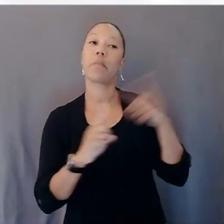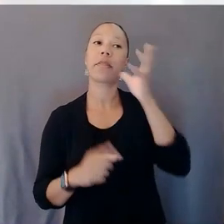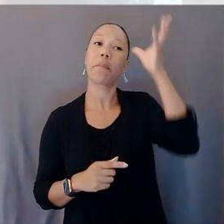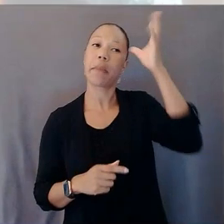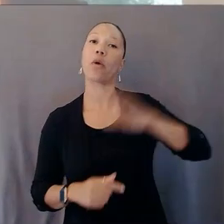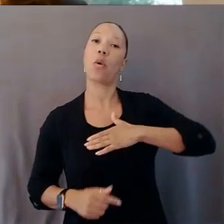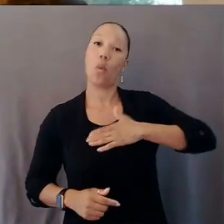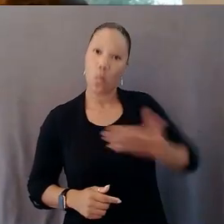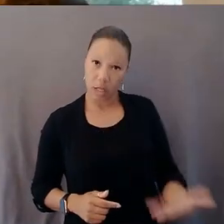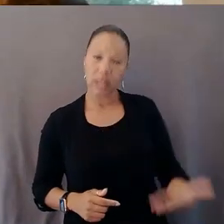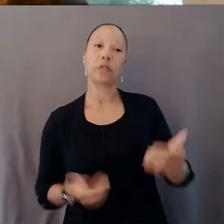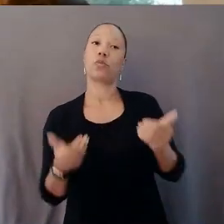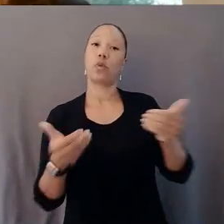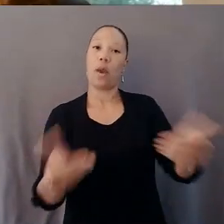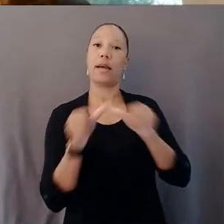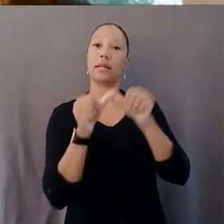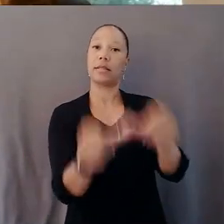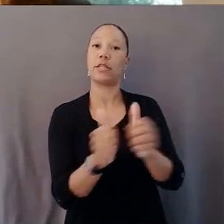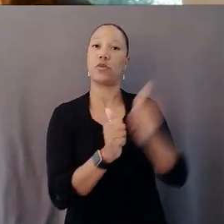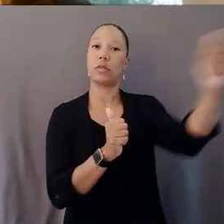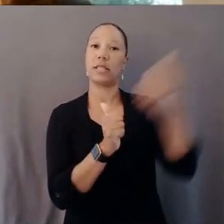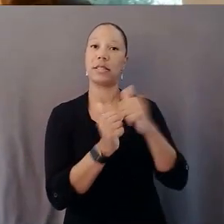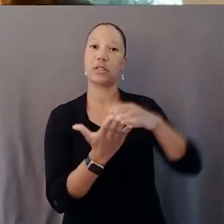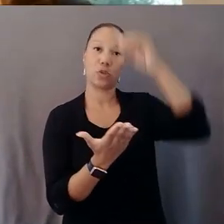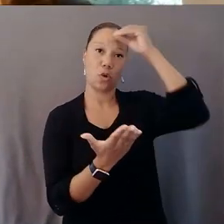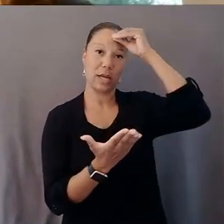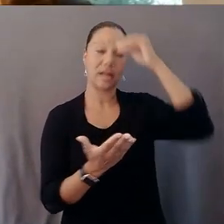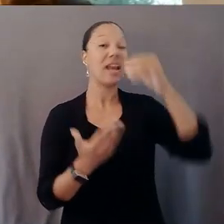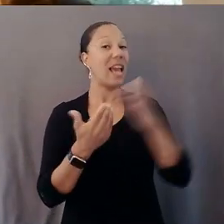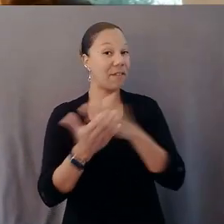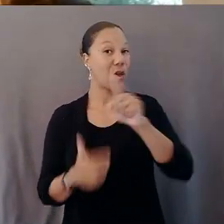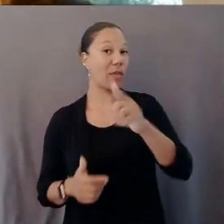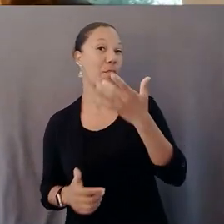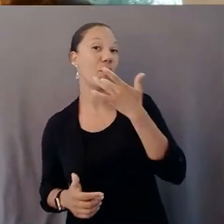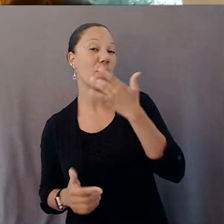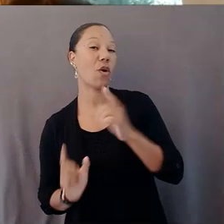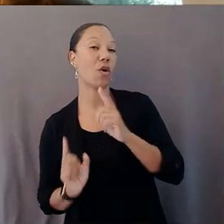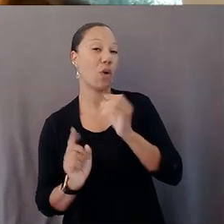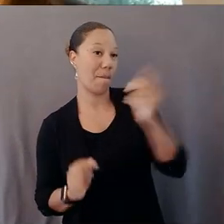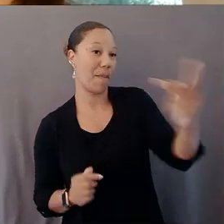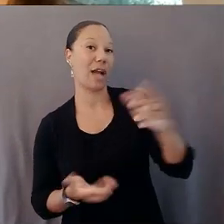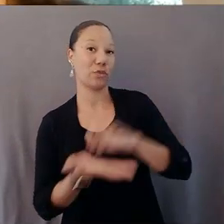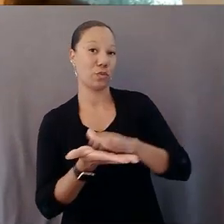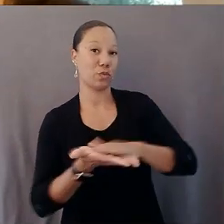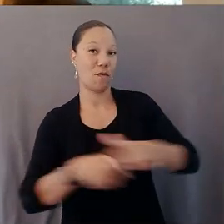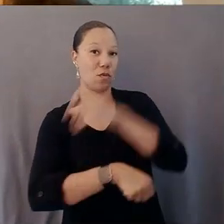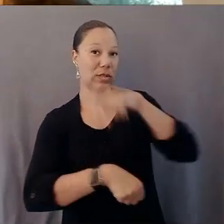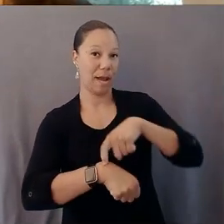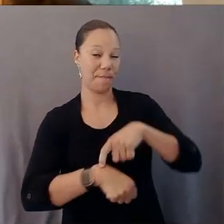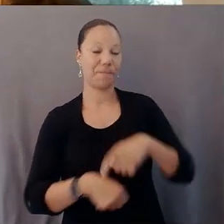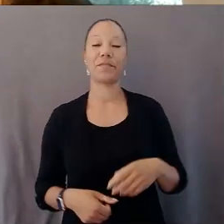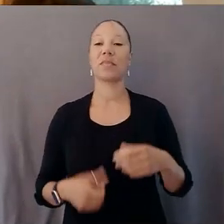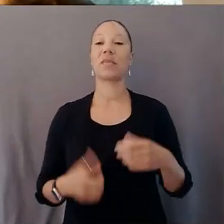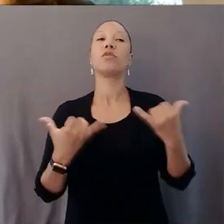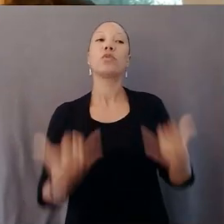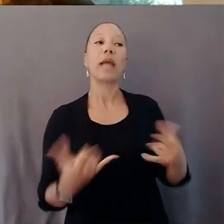to do distance learning. Okay, so the language of B is similar to C. So explain preference